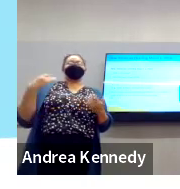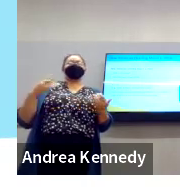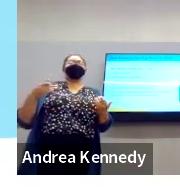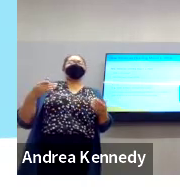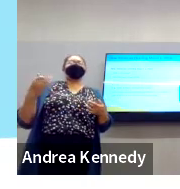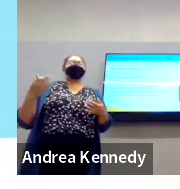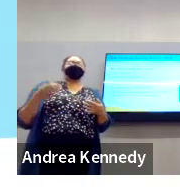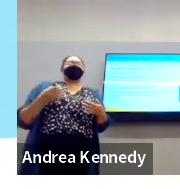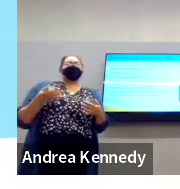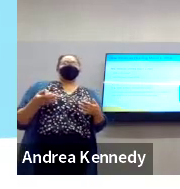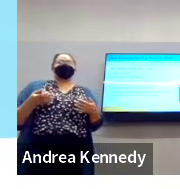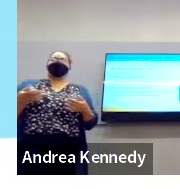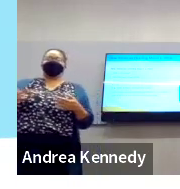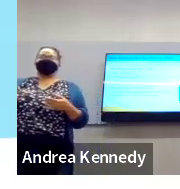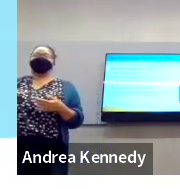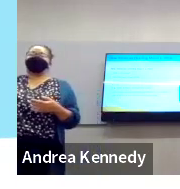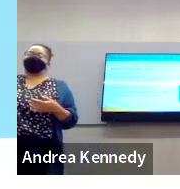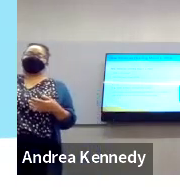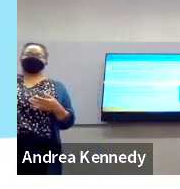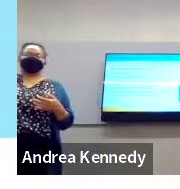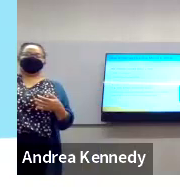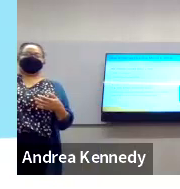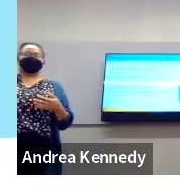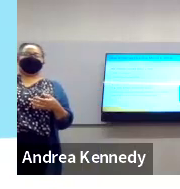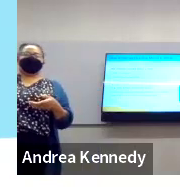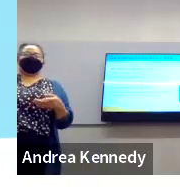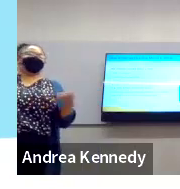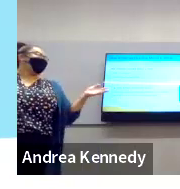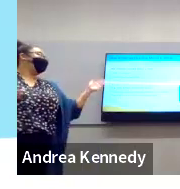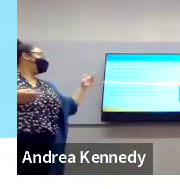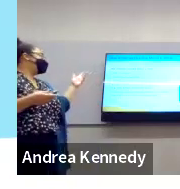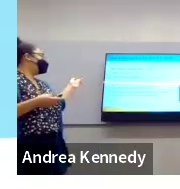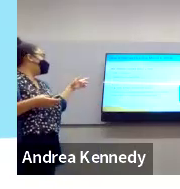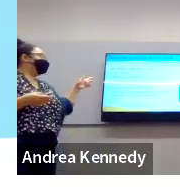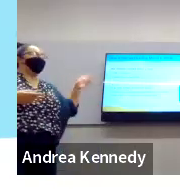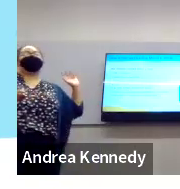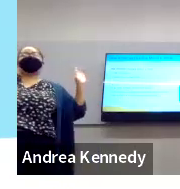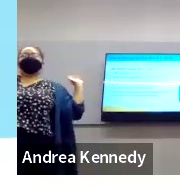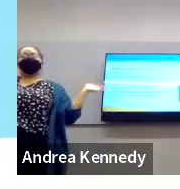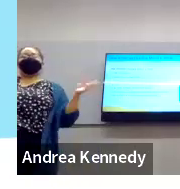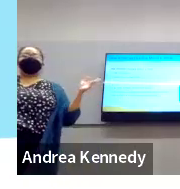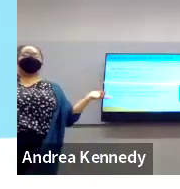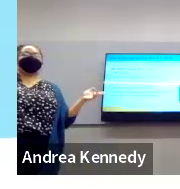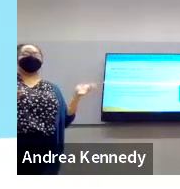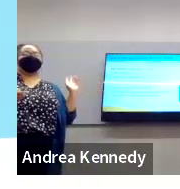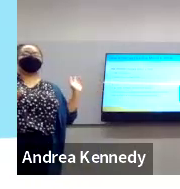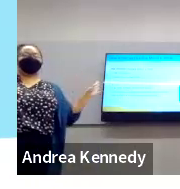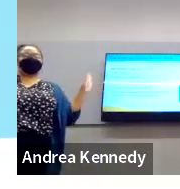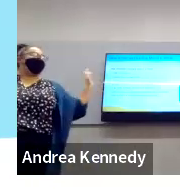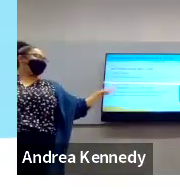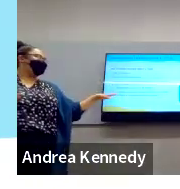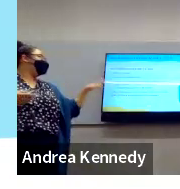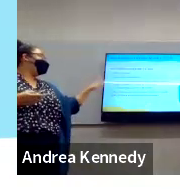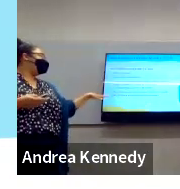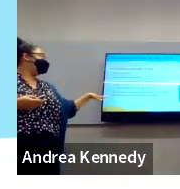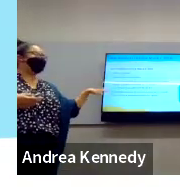and then specify the different types of utilities that are included in that. So like I was kind of saying, like water, garbage,